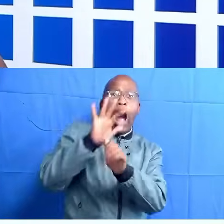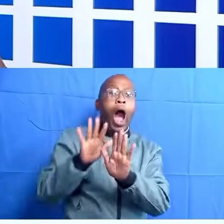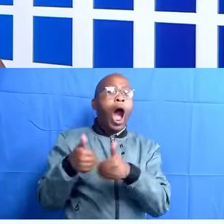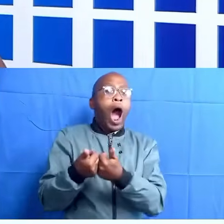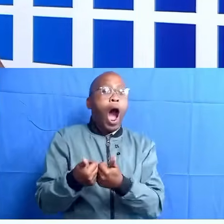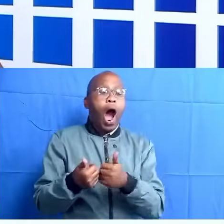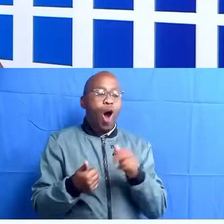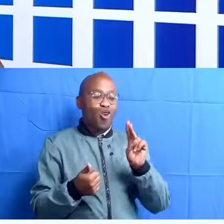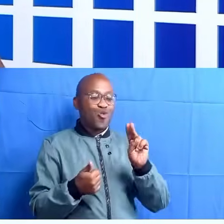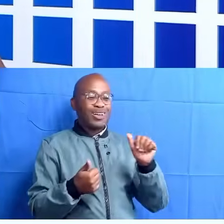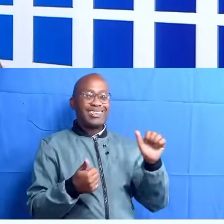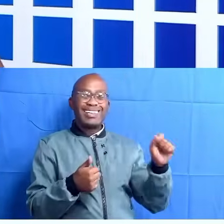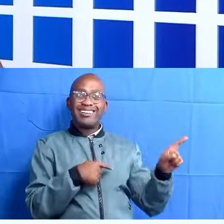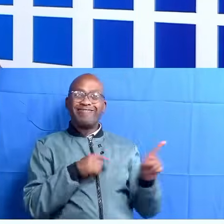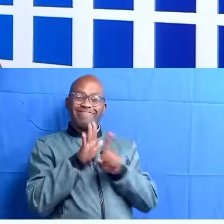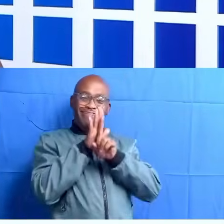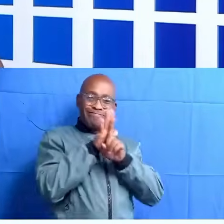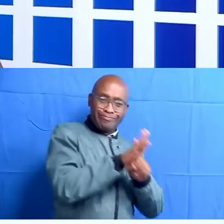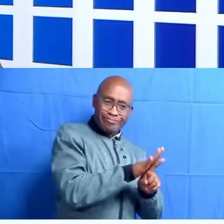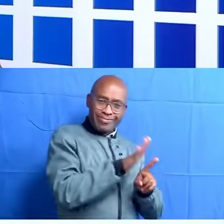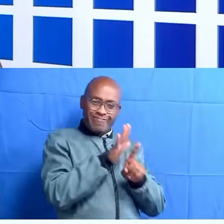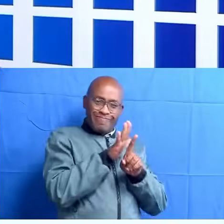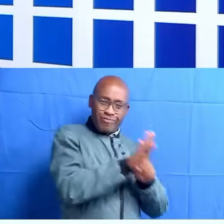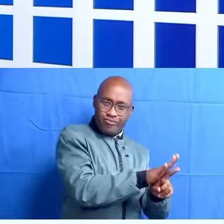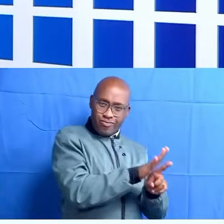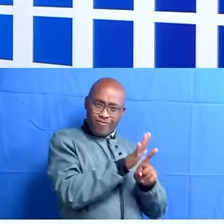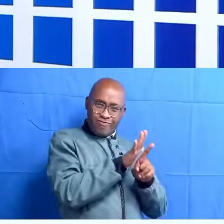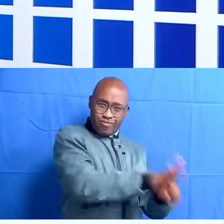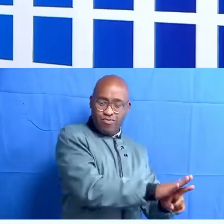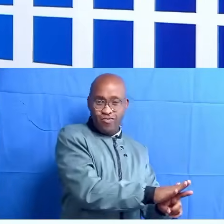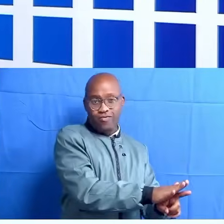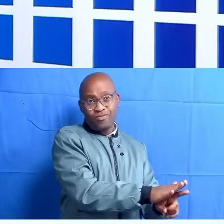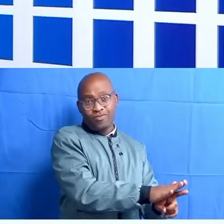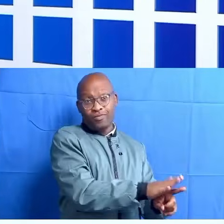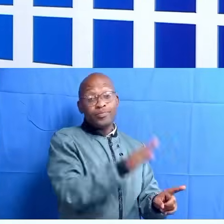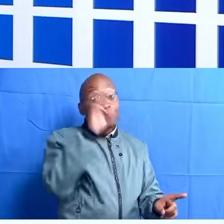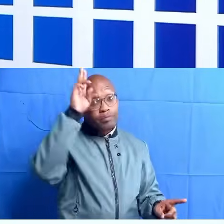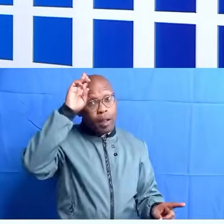be ineffective. You can see that during the safe